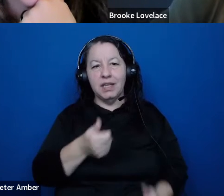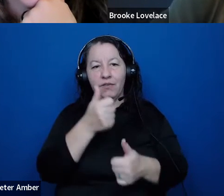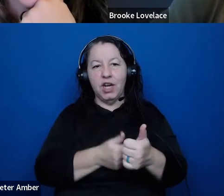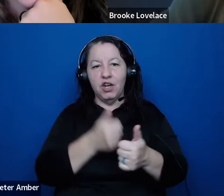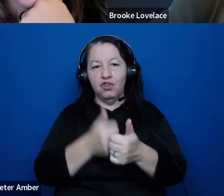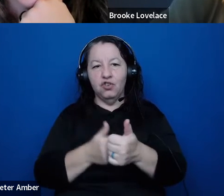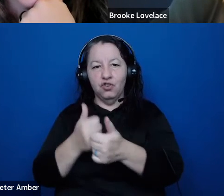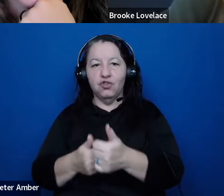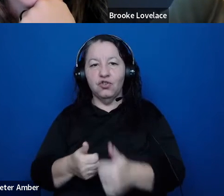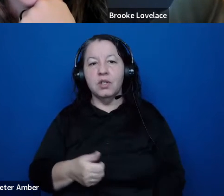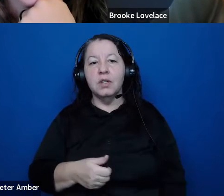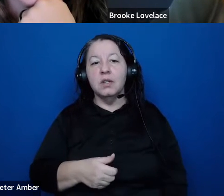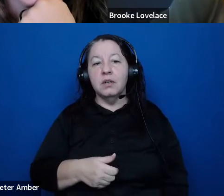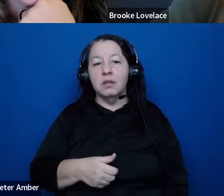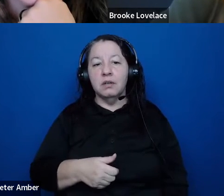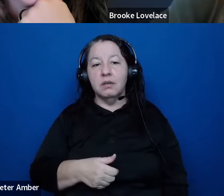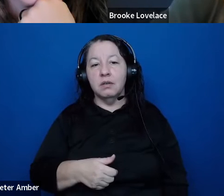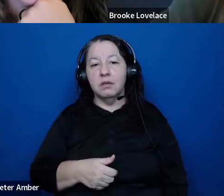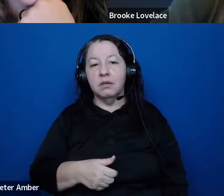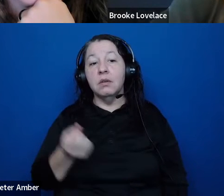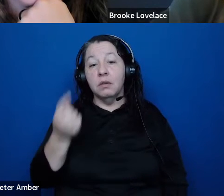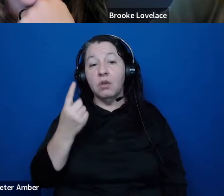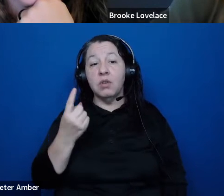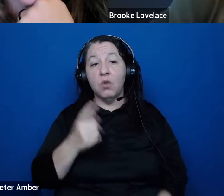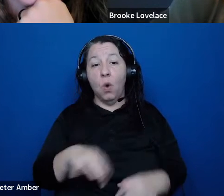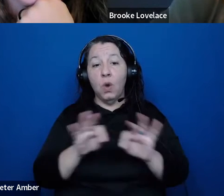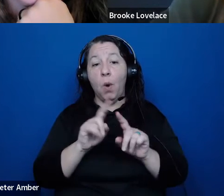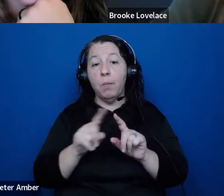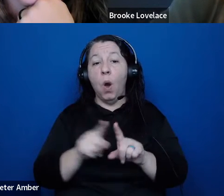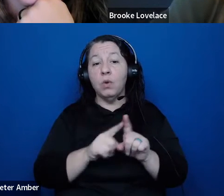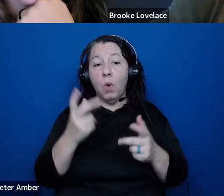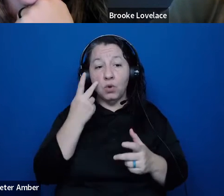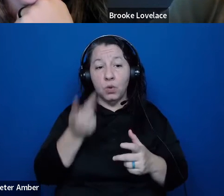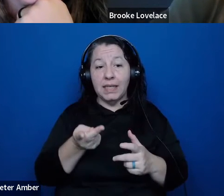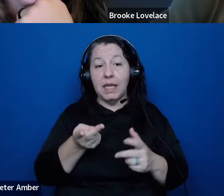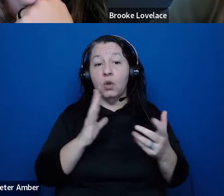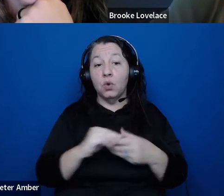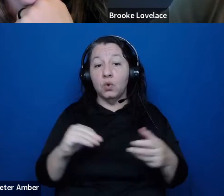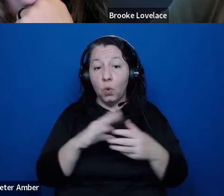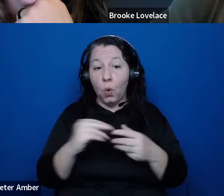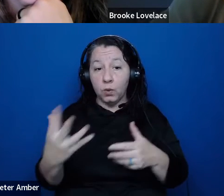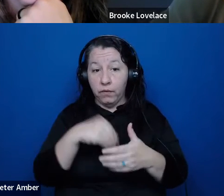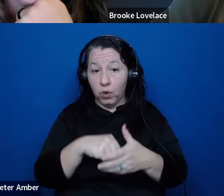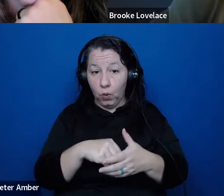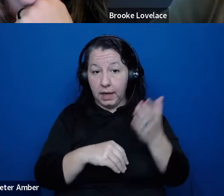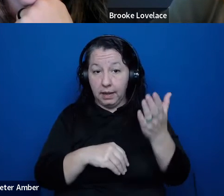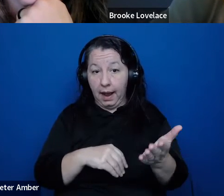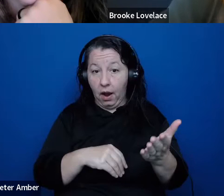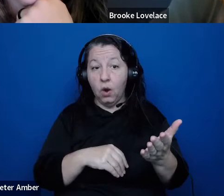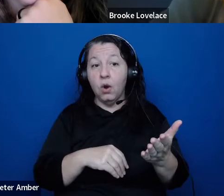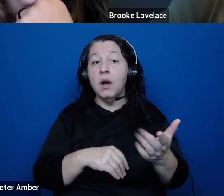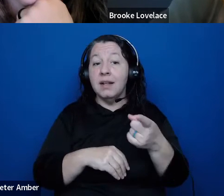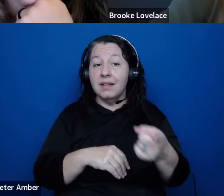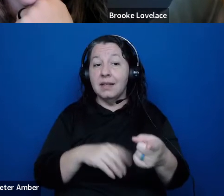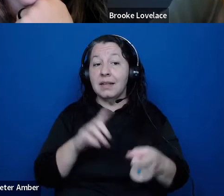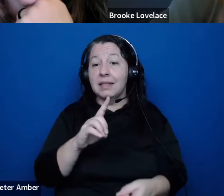more importantly, well, the call for actions are important, but we also want you to take a look at the stories that we have included in there too. And this is the DD